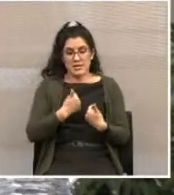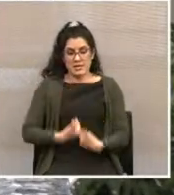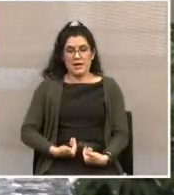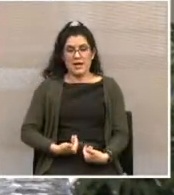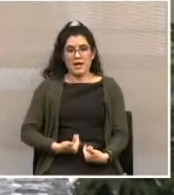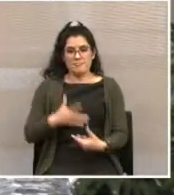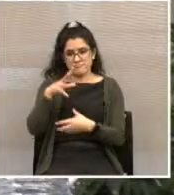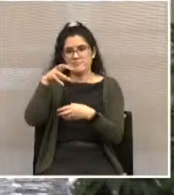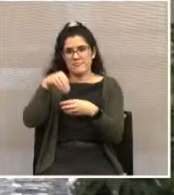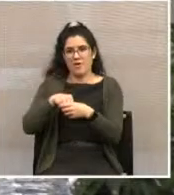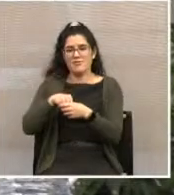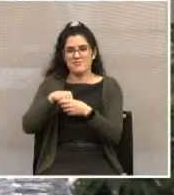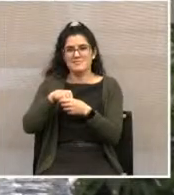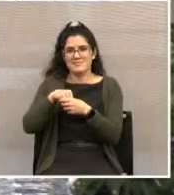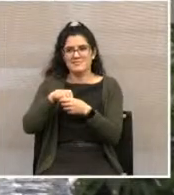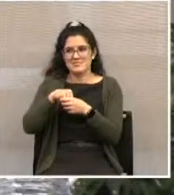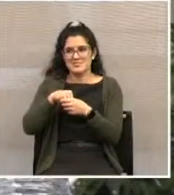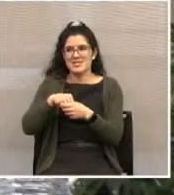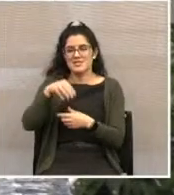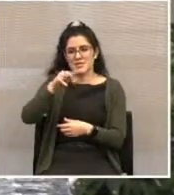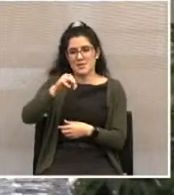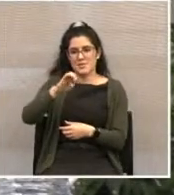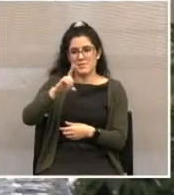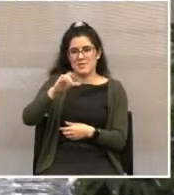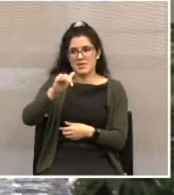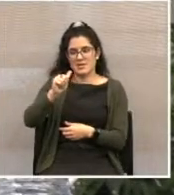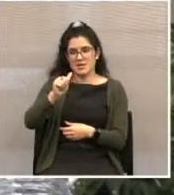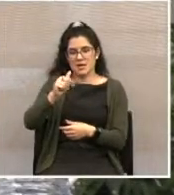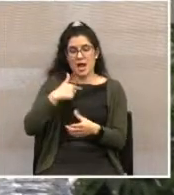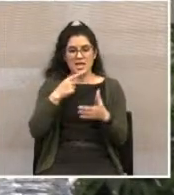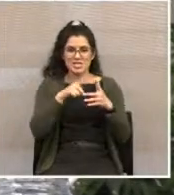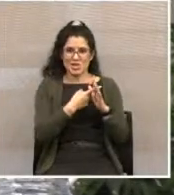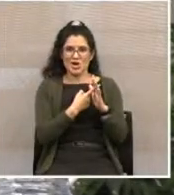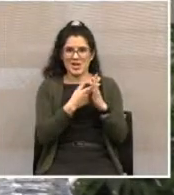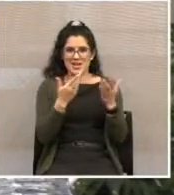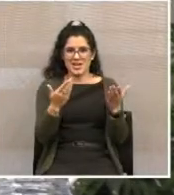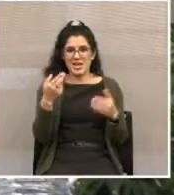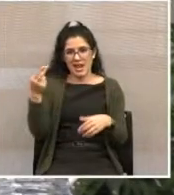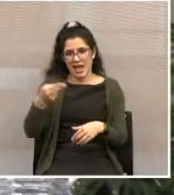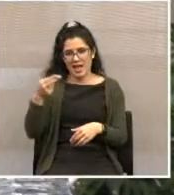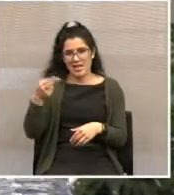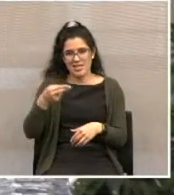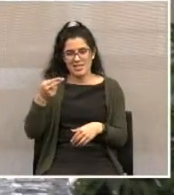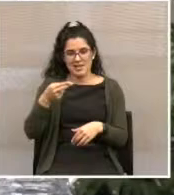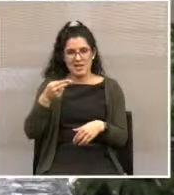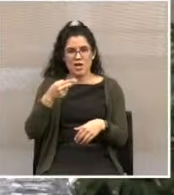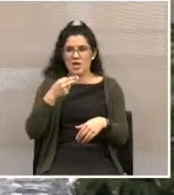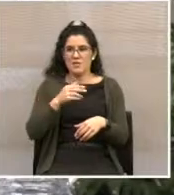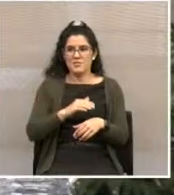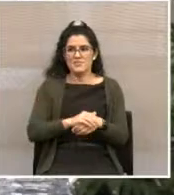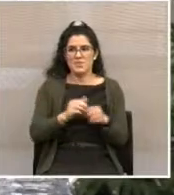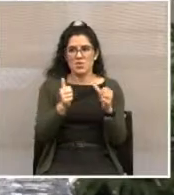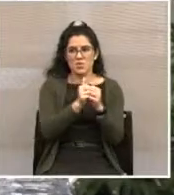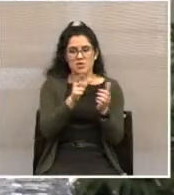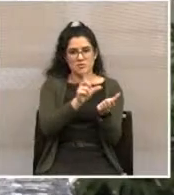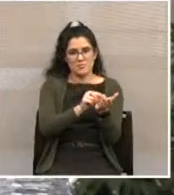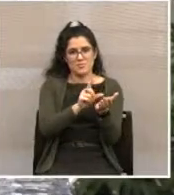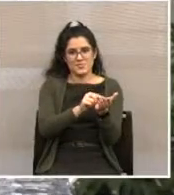media. At the age of 20, I started with a newspaper in Hialeah. So I've lived with the